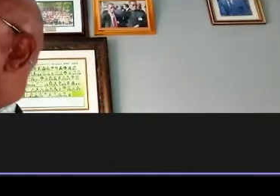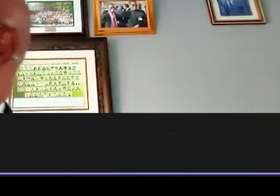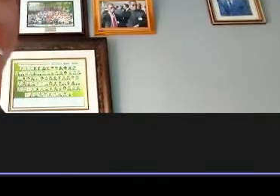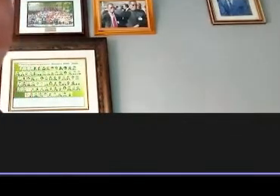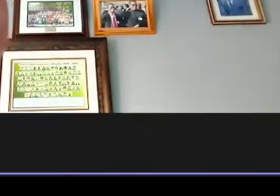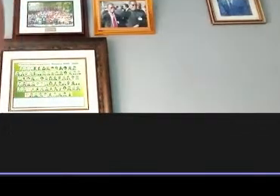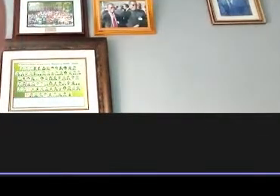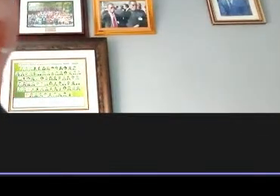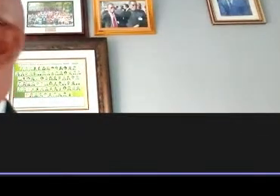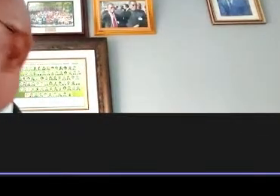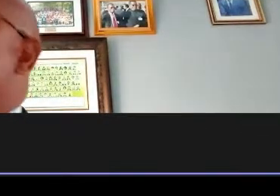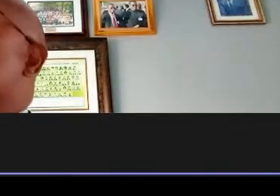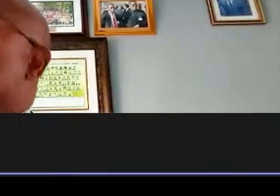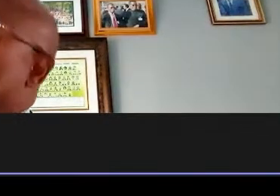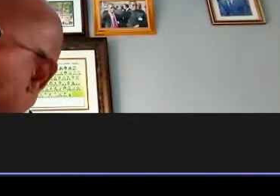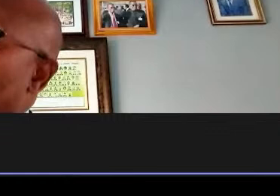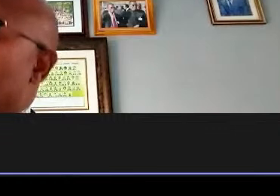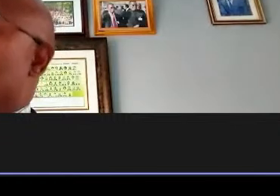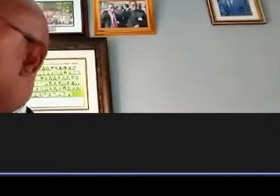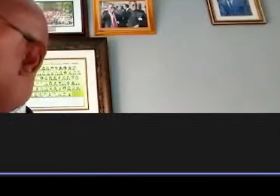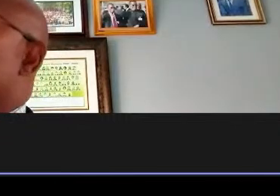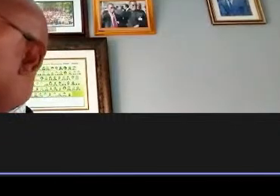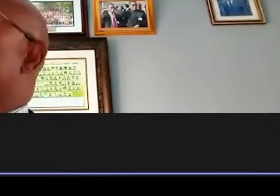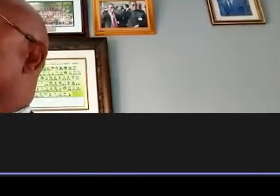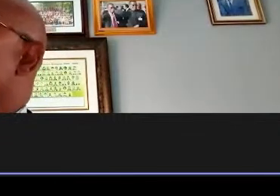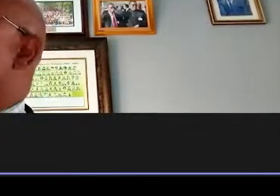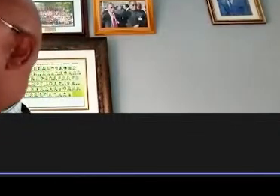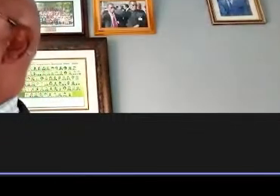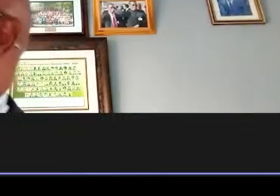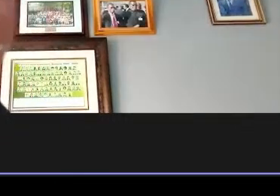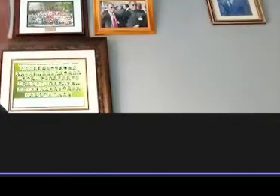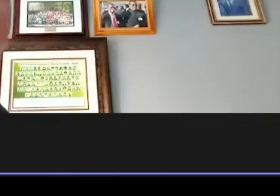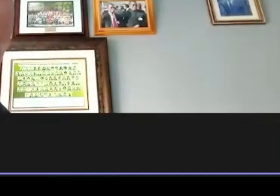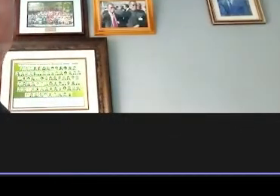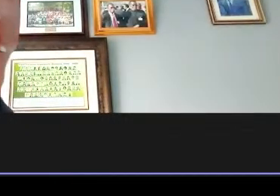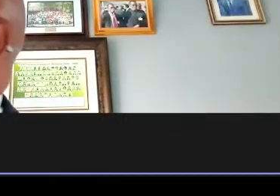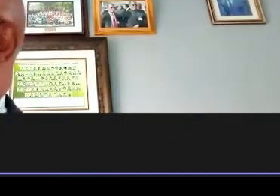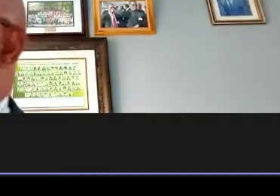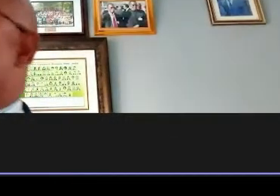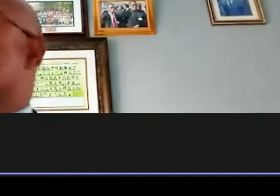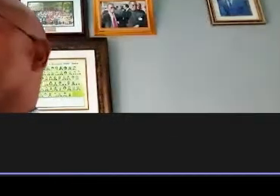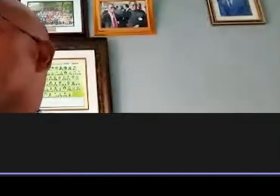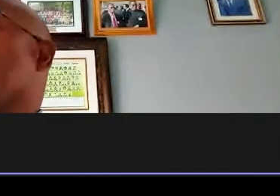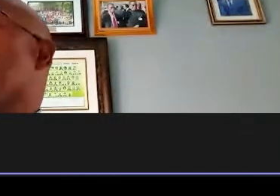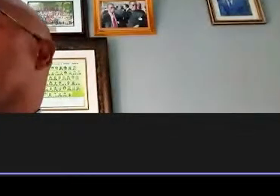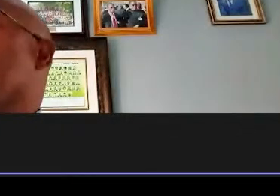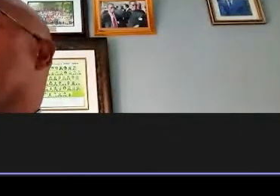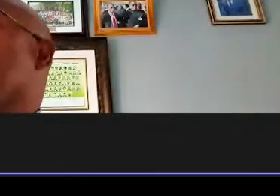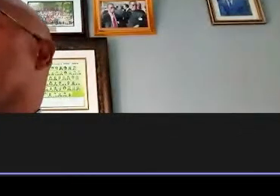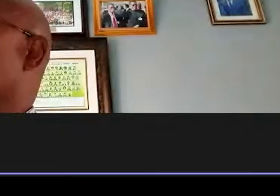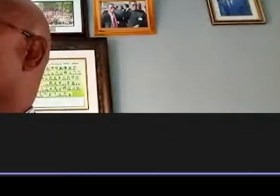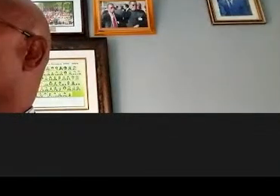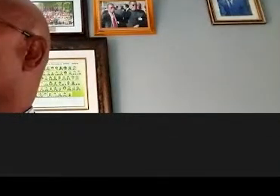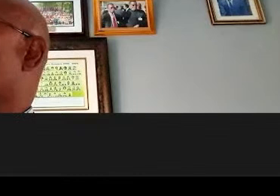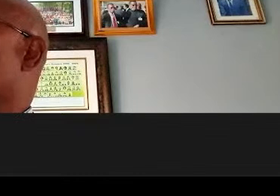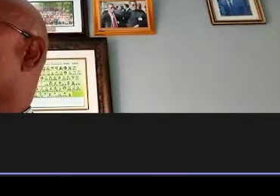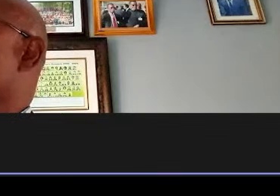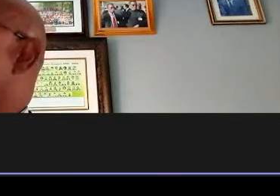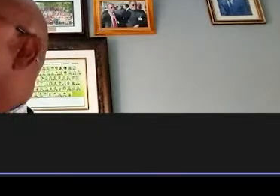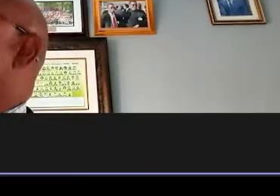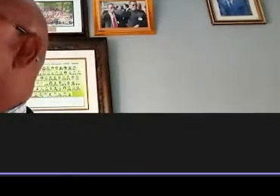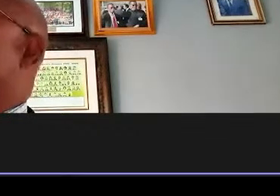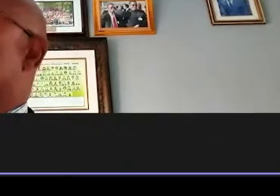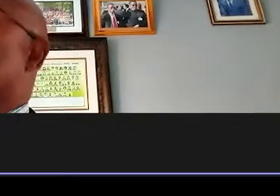relevant steps required in terms of Treasury Regulations 4, 5, and 12 to address this irregular expenditure.